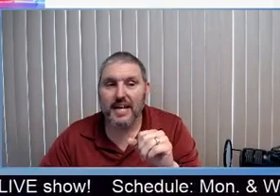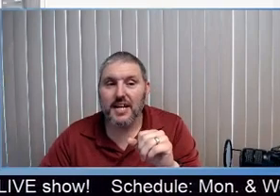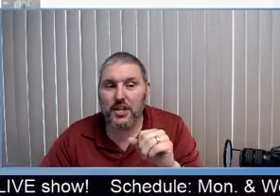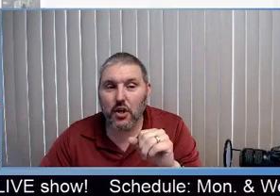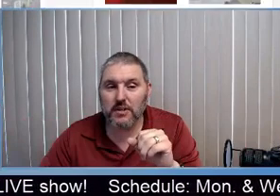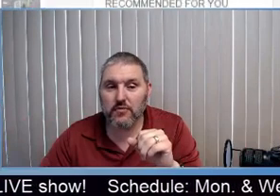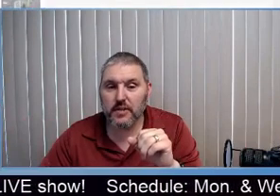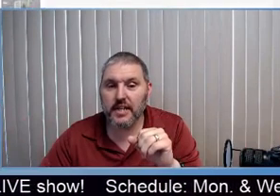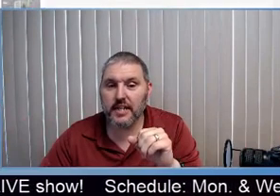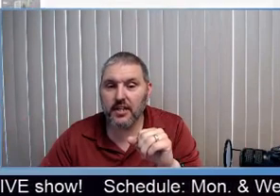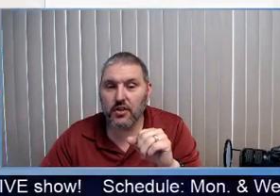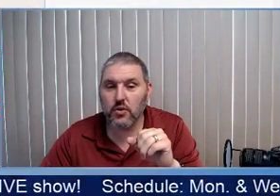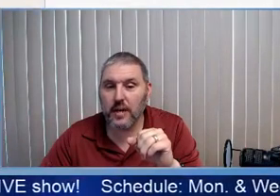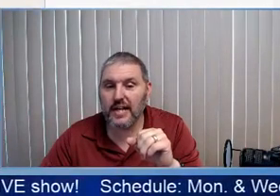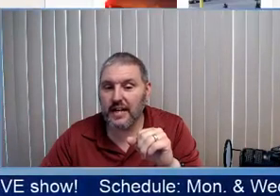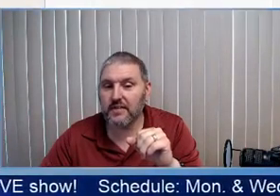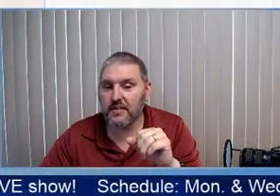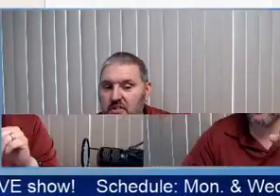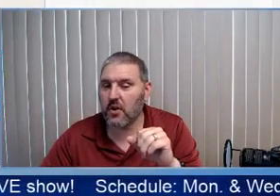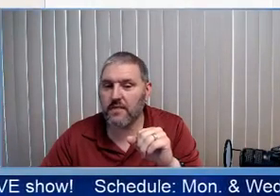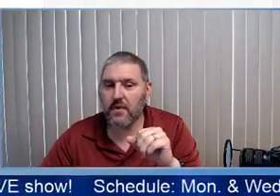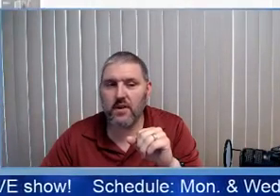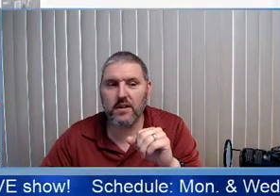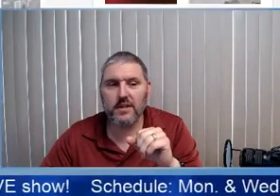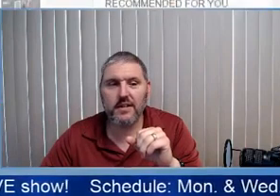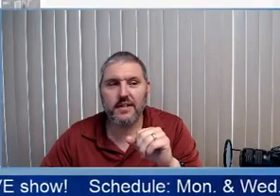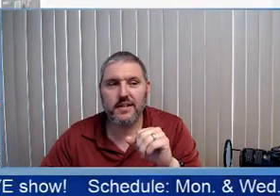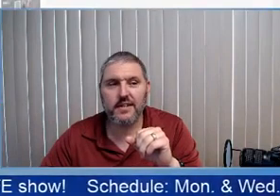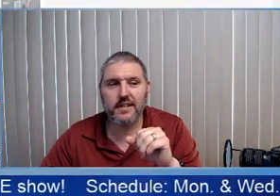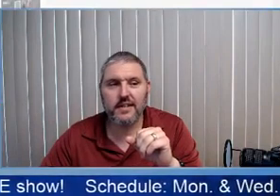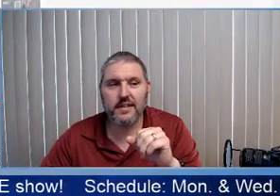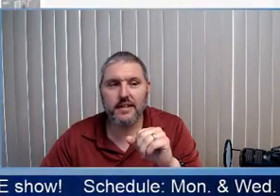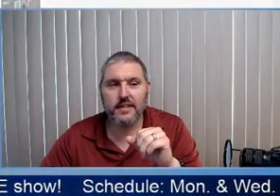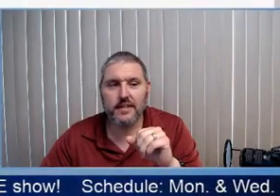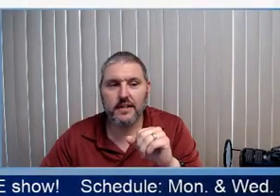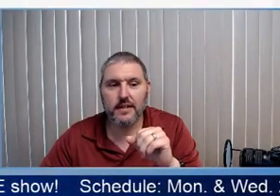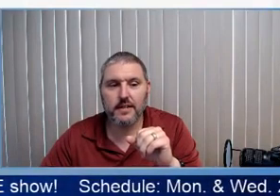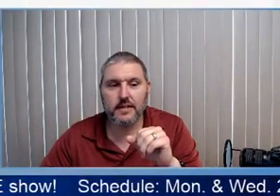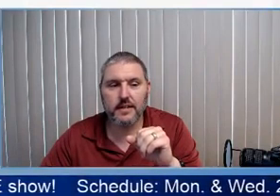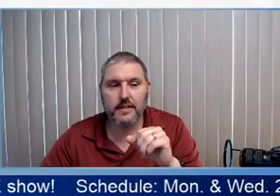What is that? You know what's really, you know who I kind of feel sorry for?